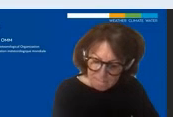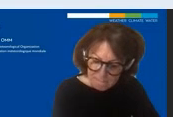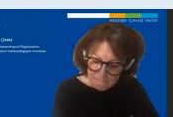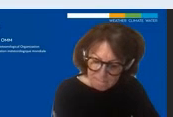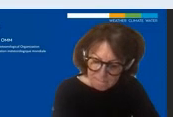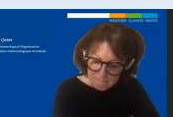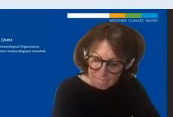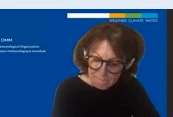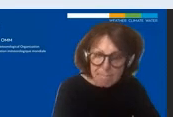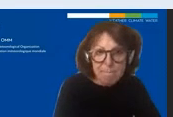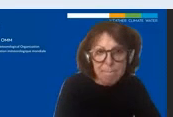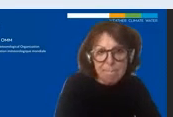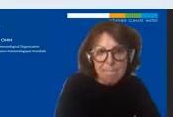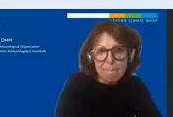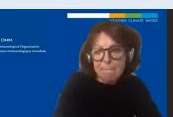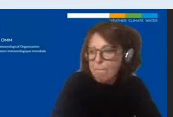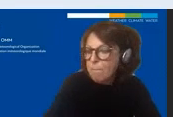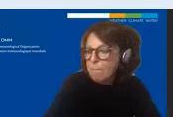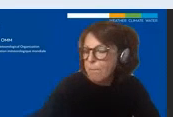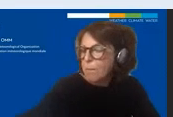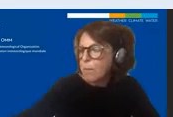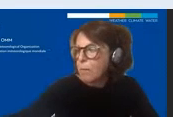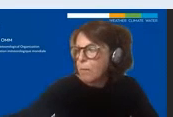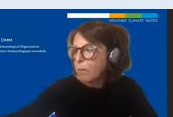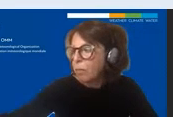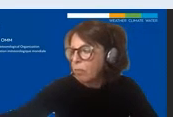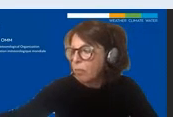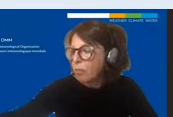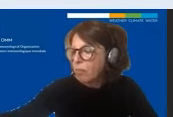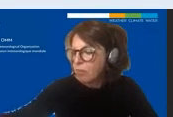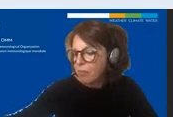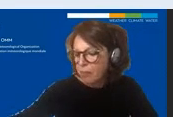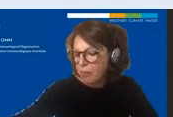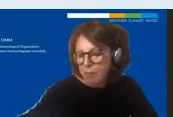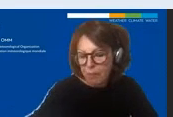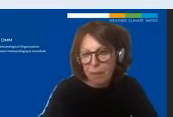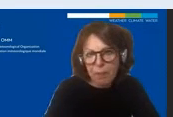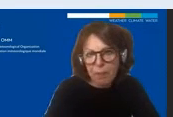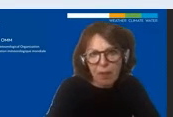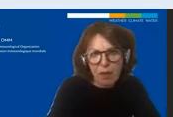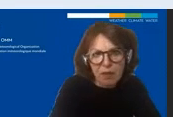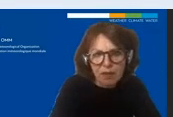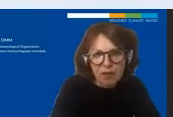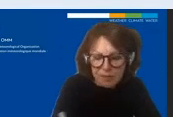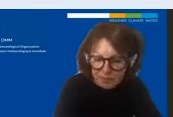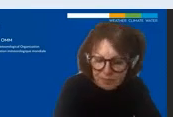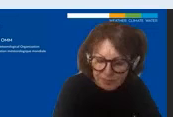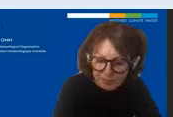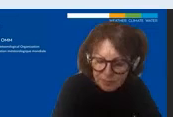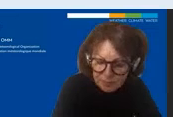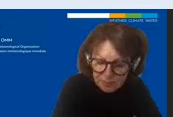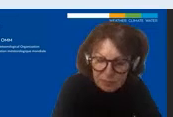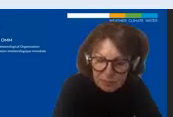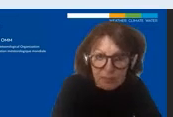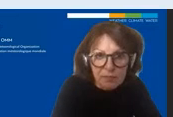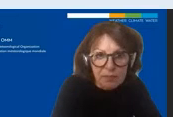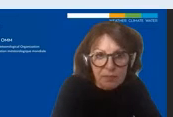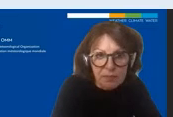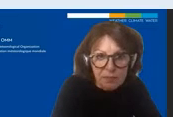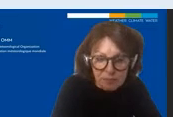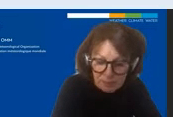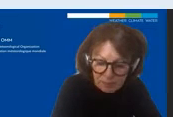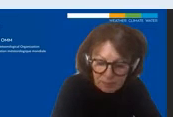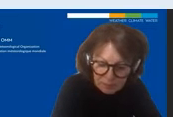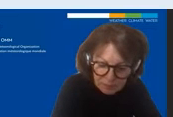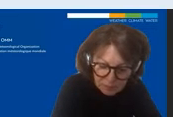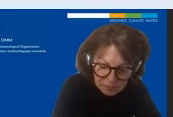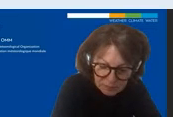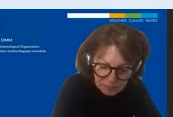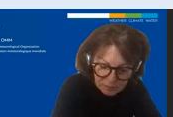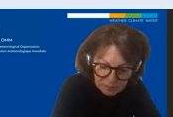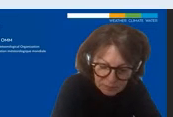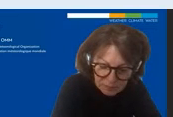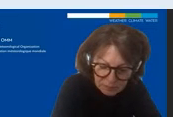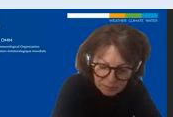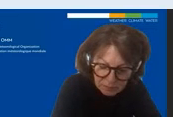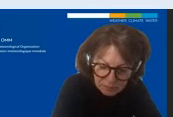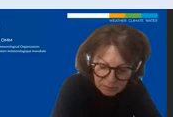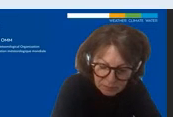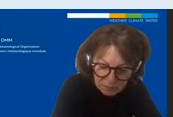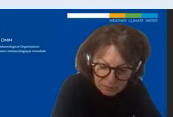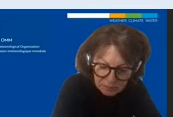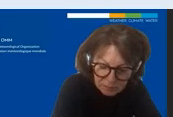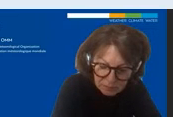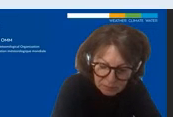going to take time and a lot of resources for us to really, get it to work well. We also have a multi-model